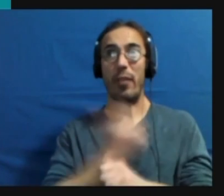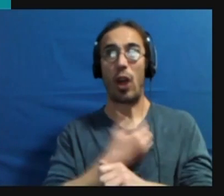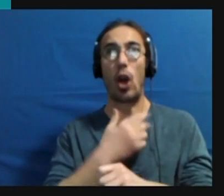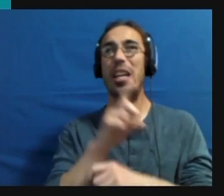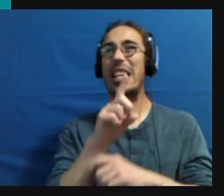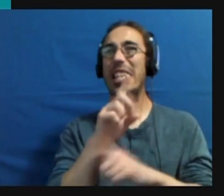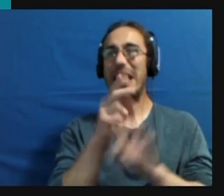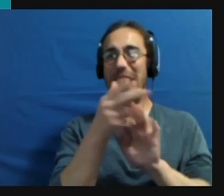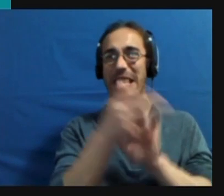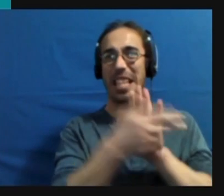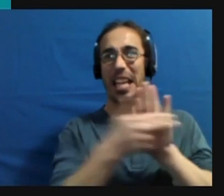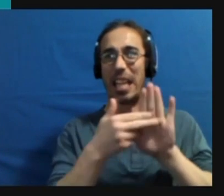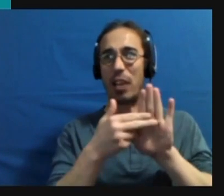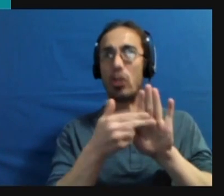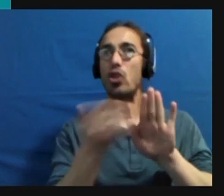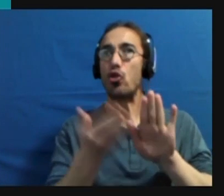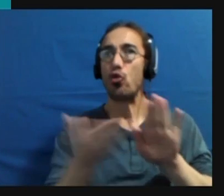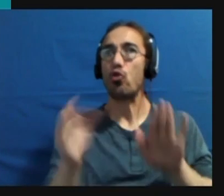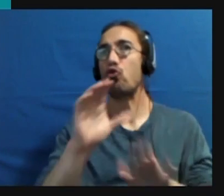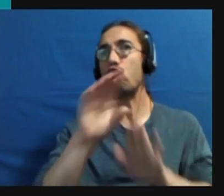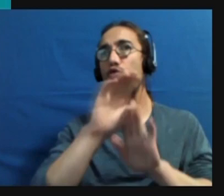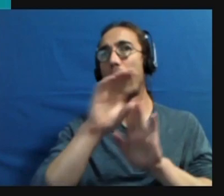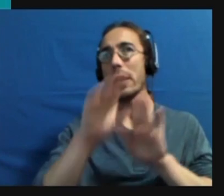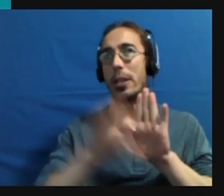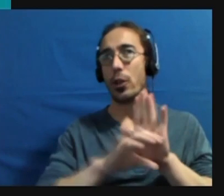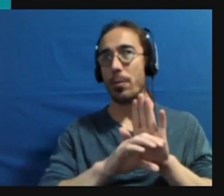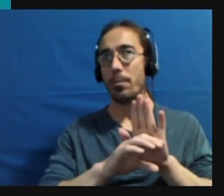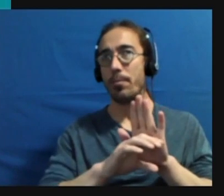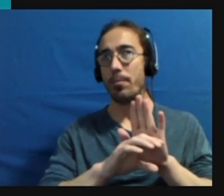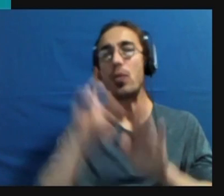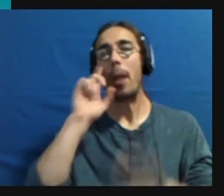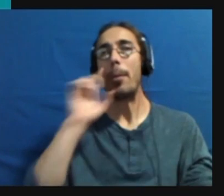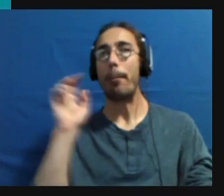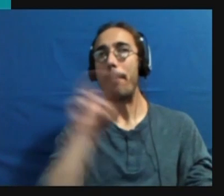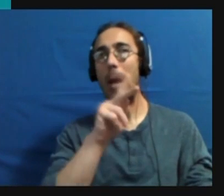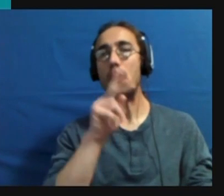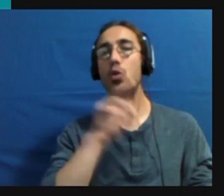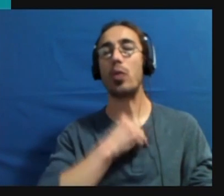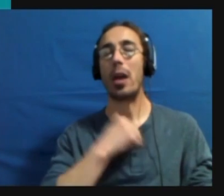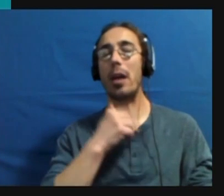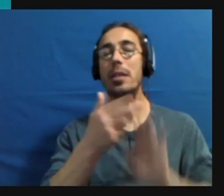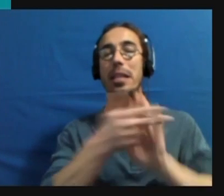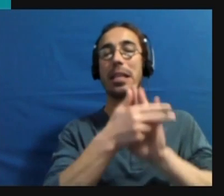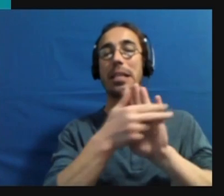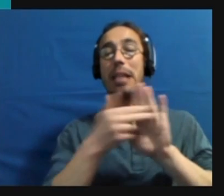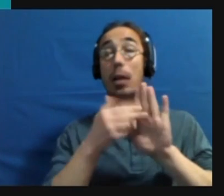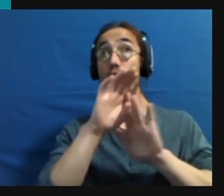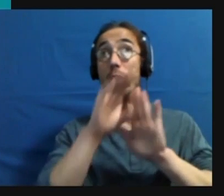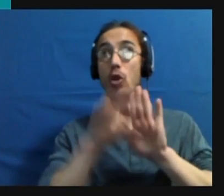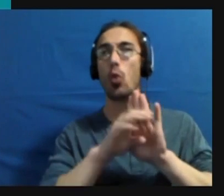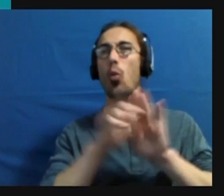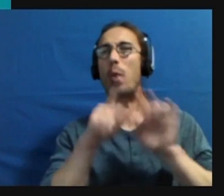criteria from. So I'm going to go back to the diagnostic criteria so that we can talk about this.